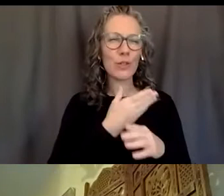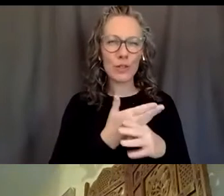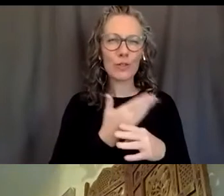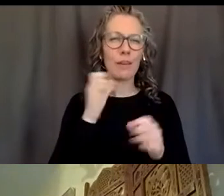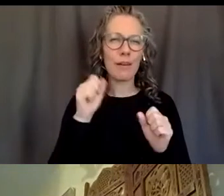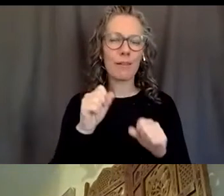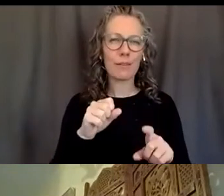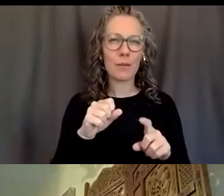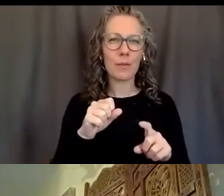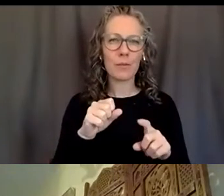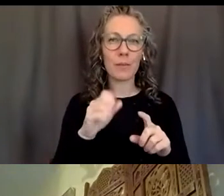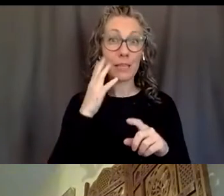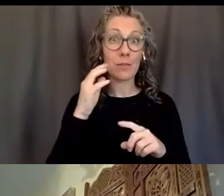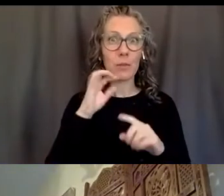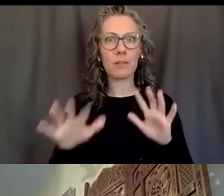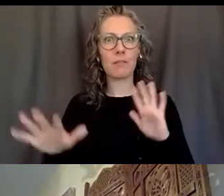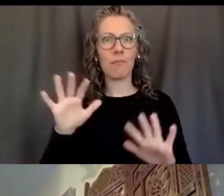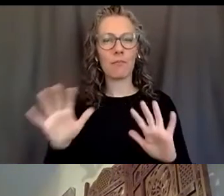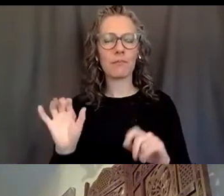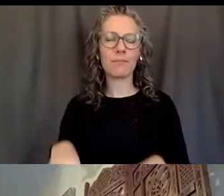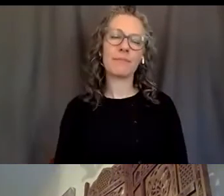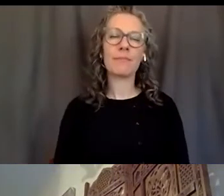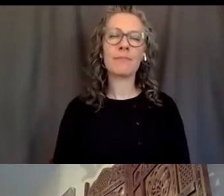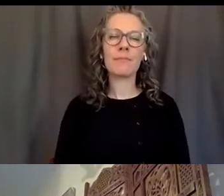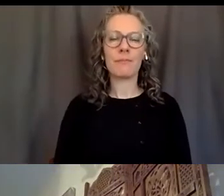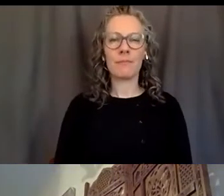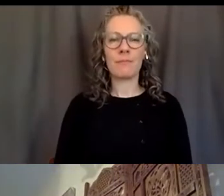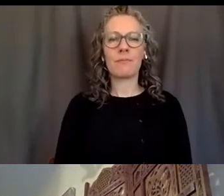So yeah. Yeah. And